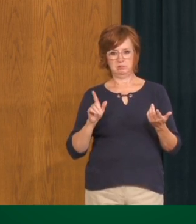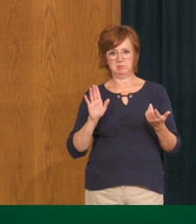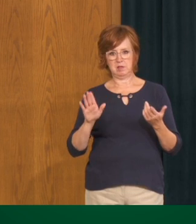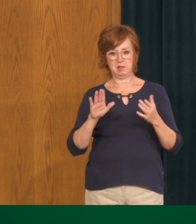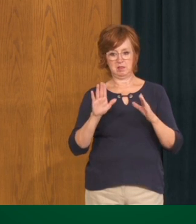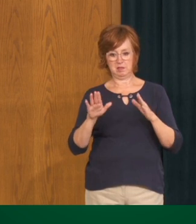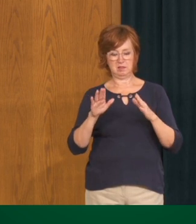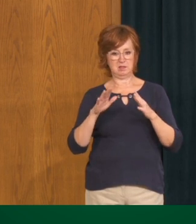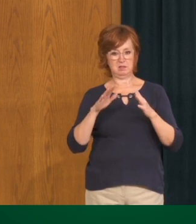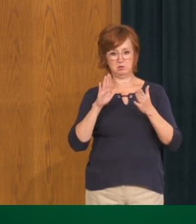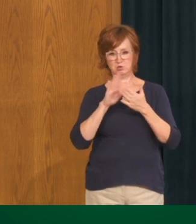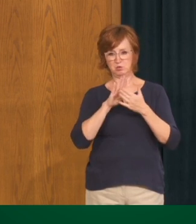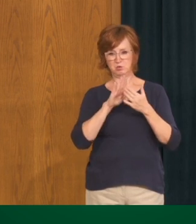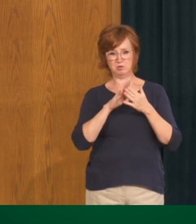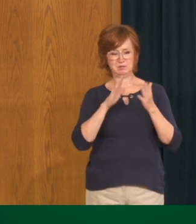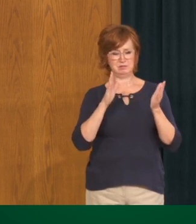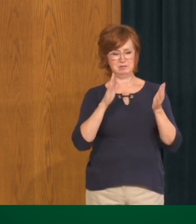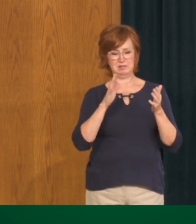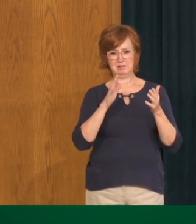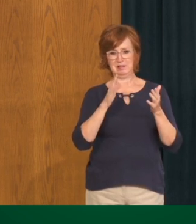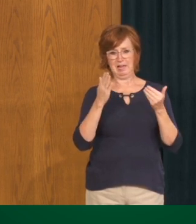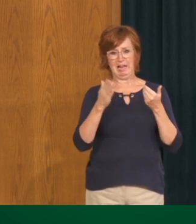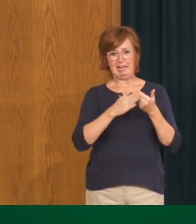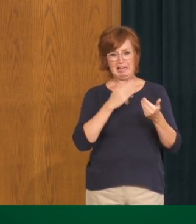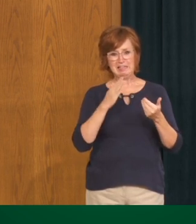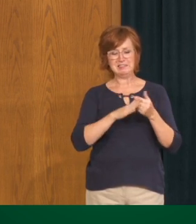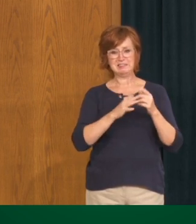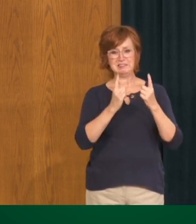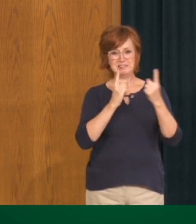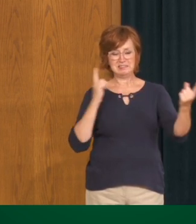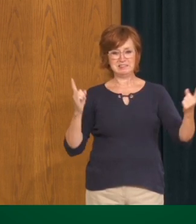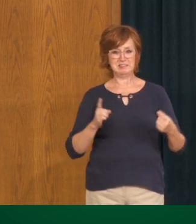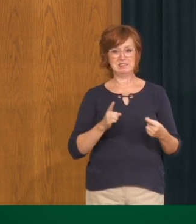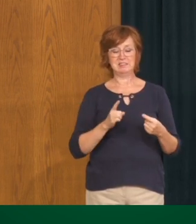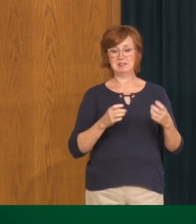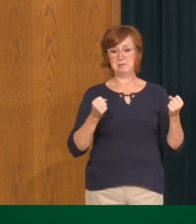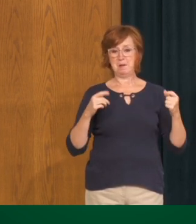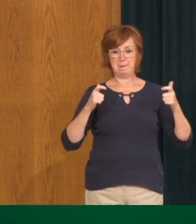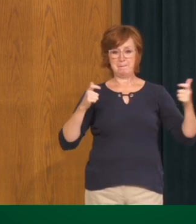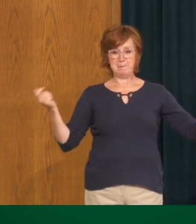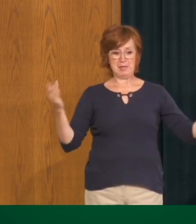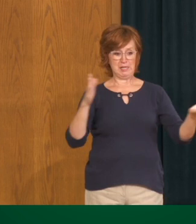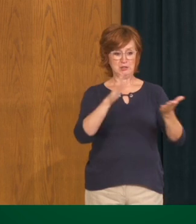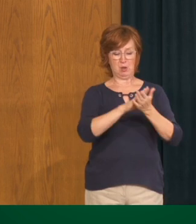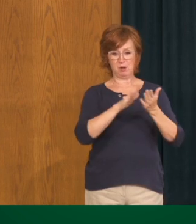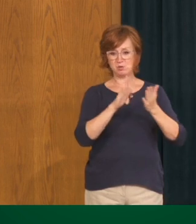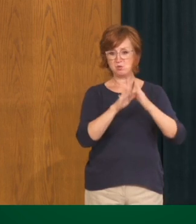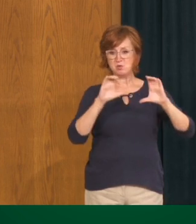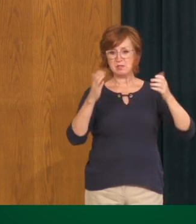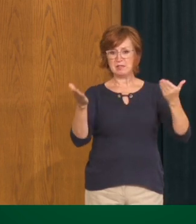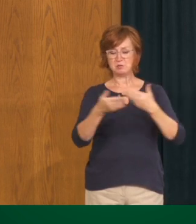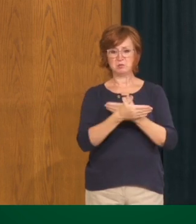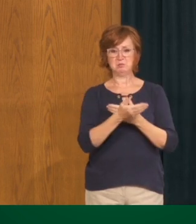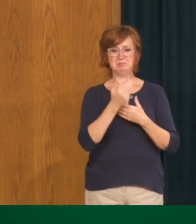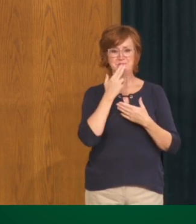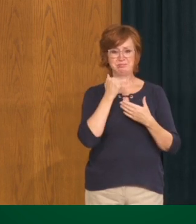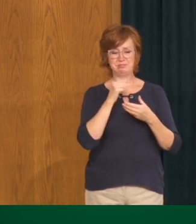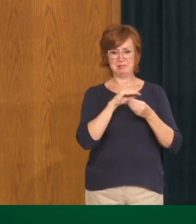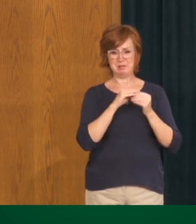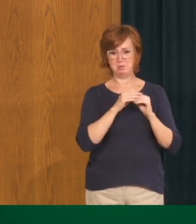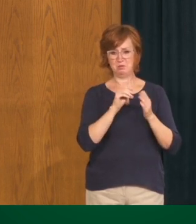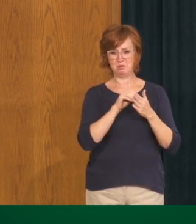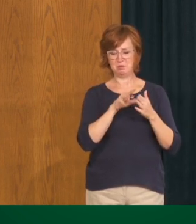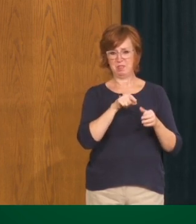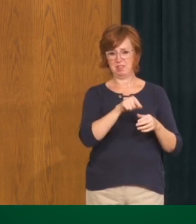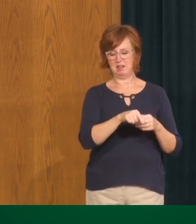in the classroom. I know that there's a number of rural schools that have low populations that are going to be able to accommodate physical distancing within